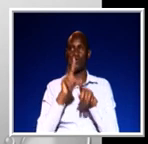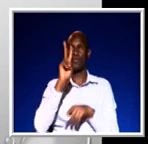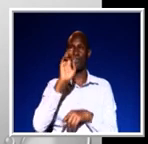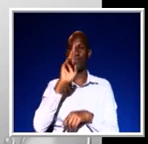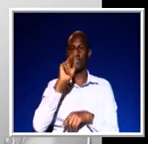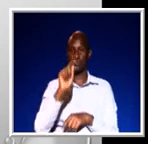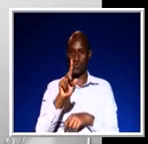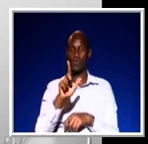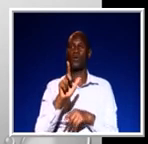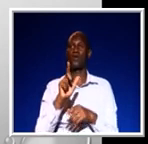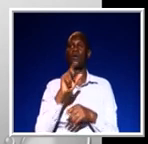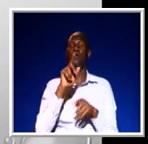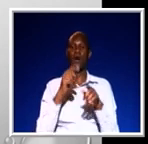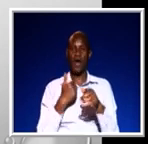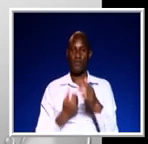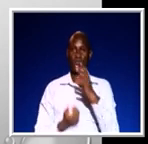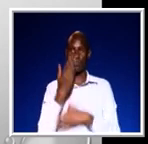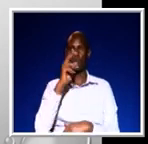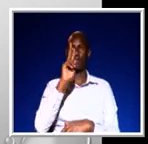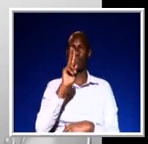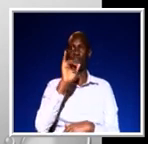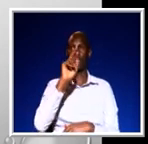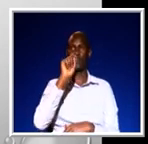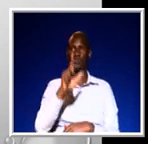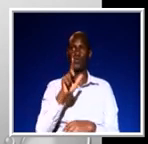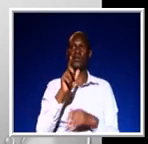by virtual intersection of rays.